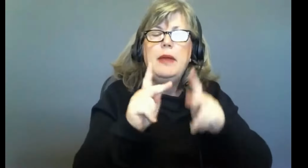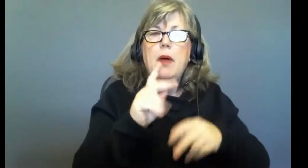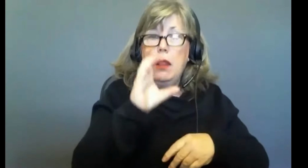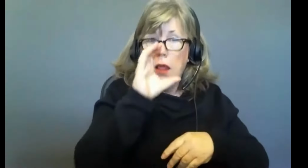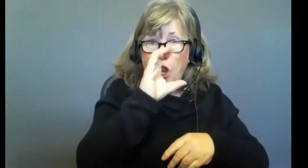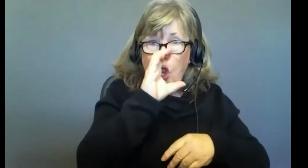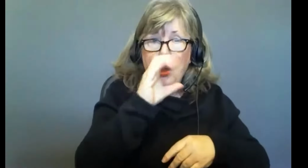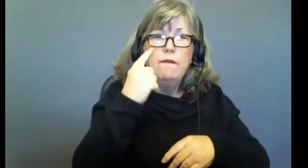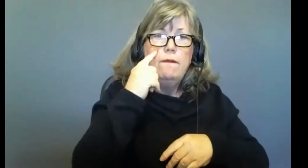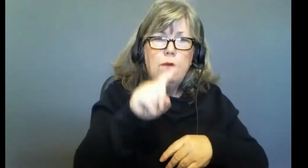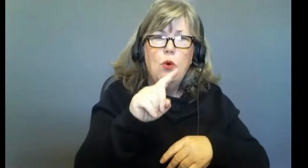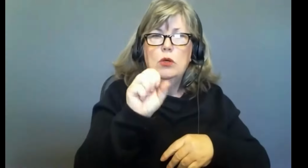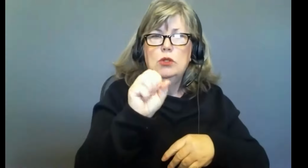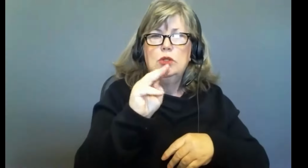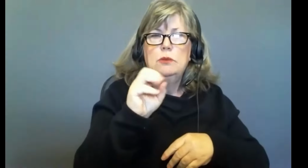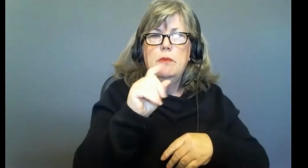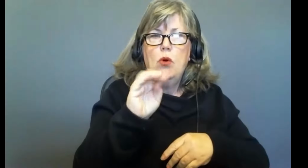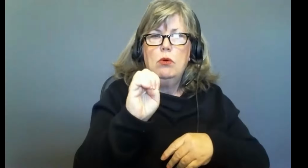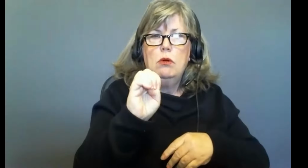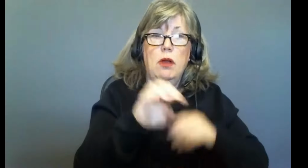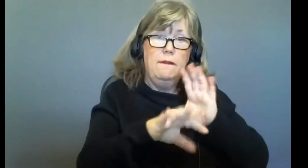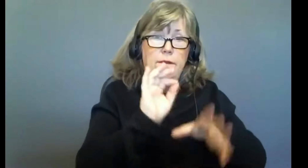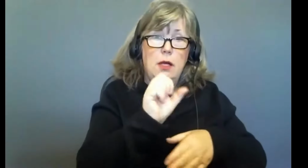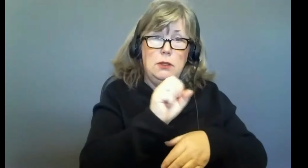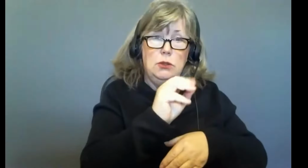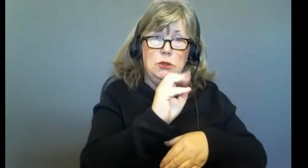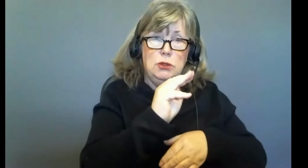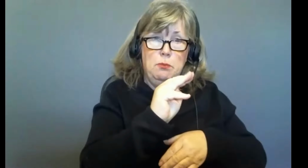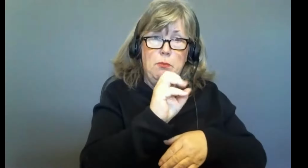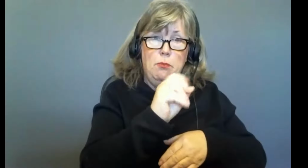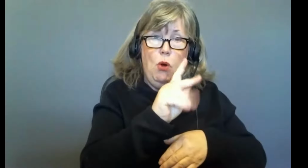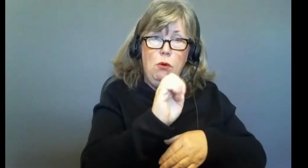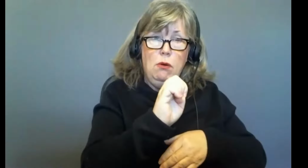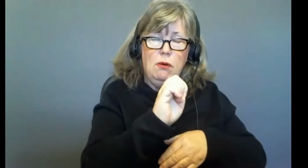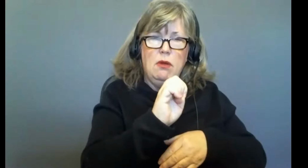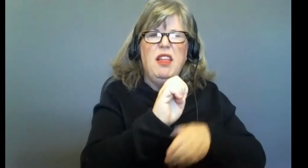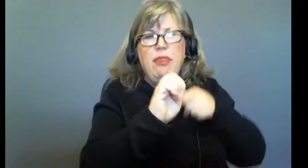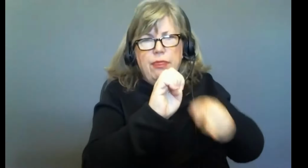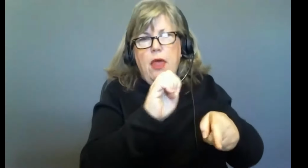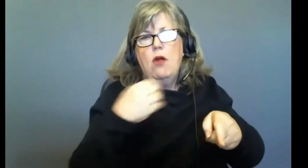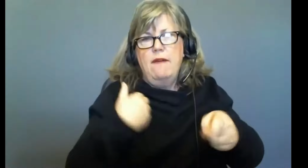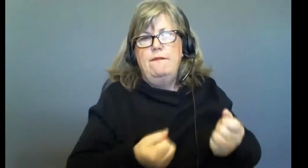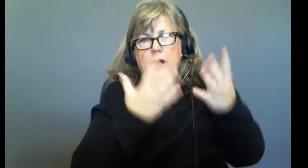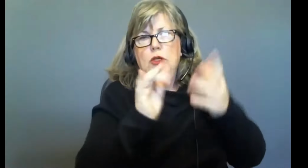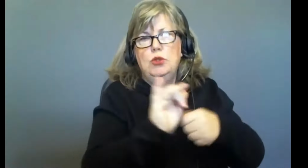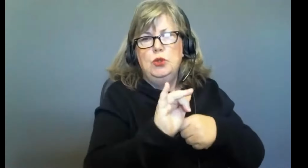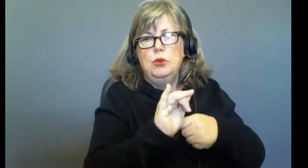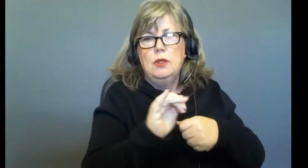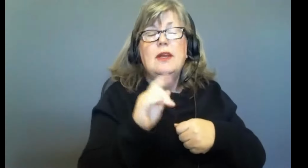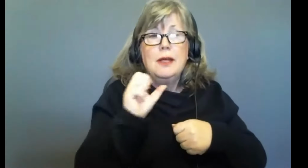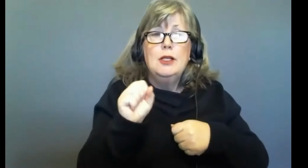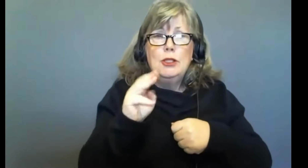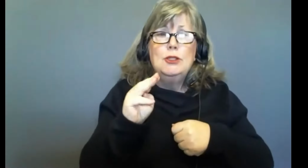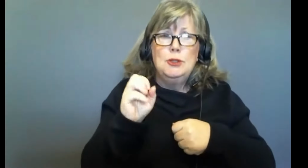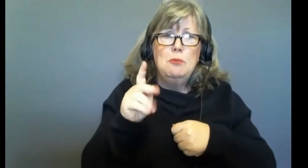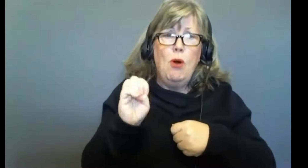going to be fire. We have had smoke for decades in our system of healthcare. And